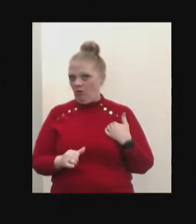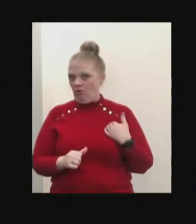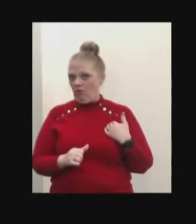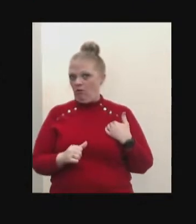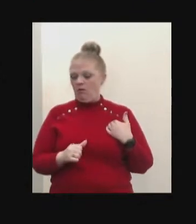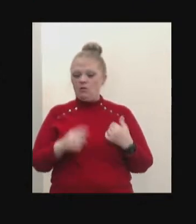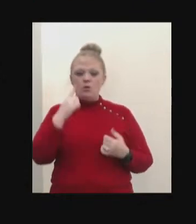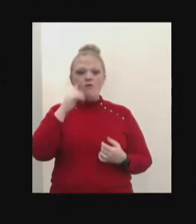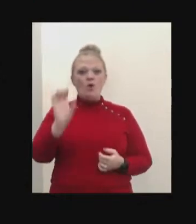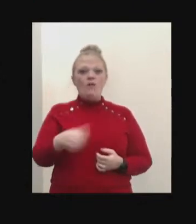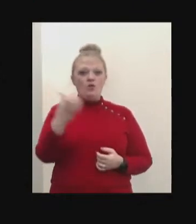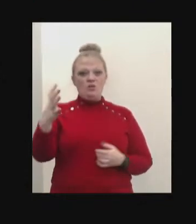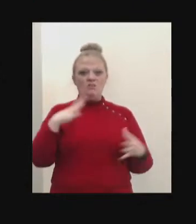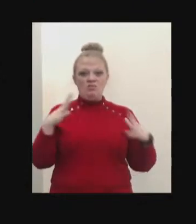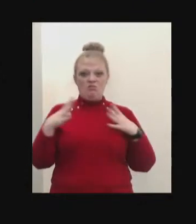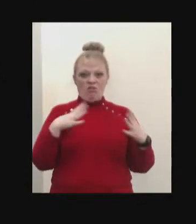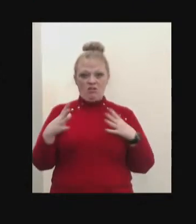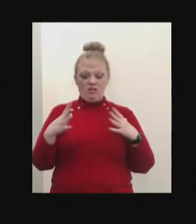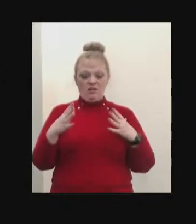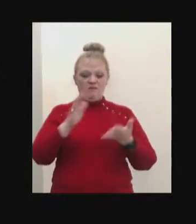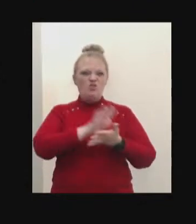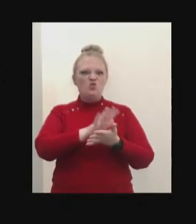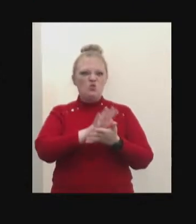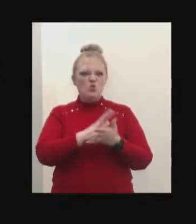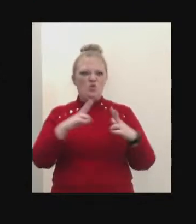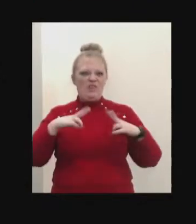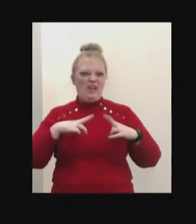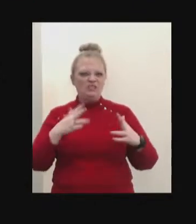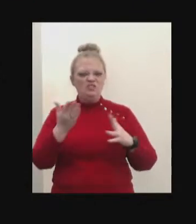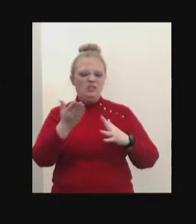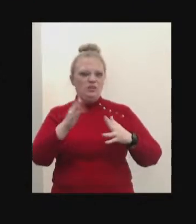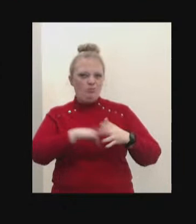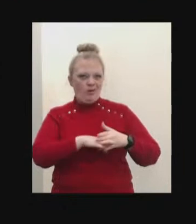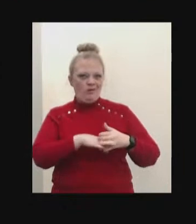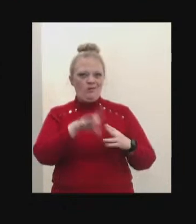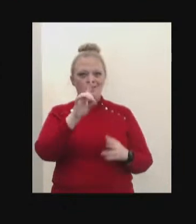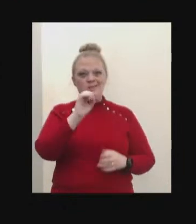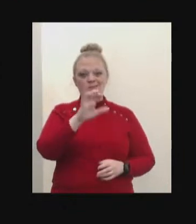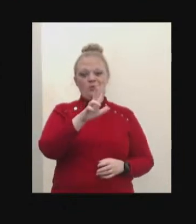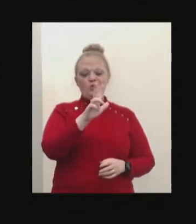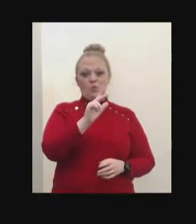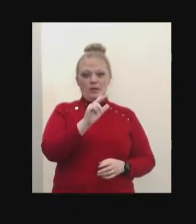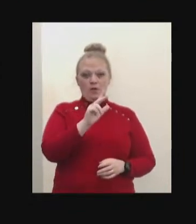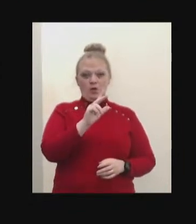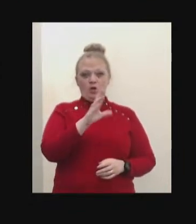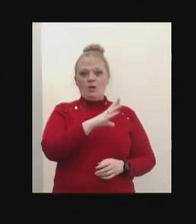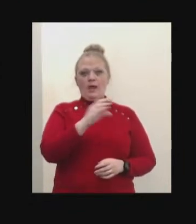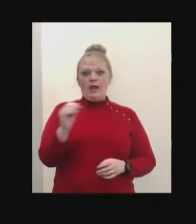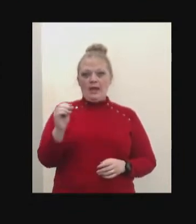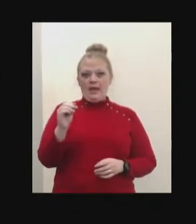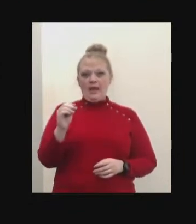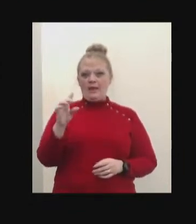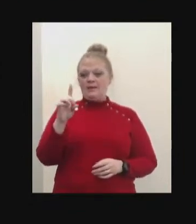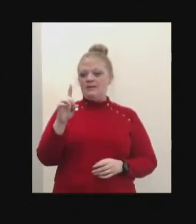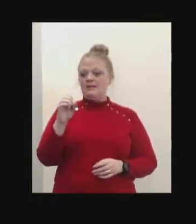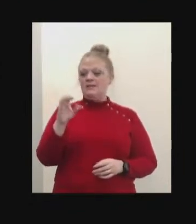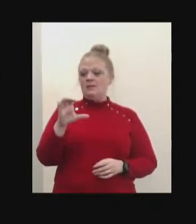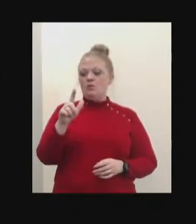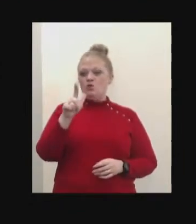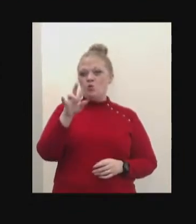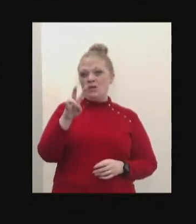holiday of school break through December 23rd, and then the week of December 27th to December